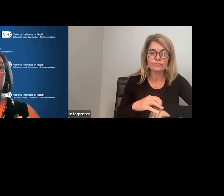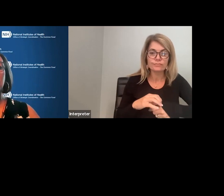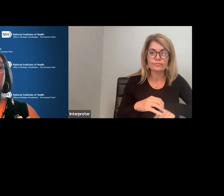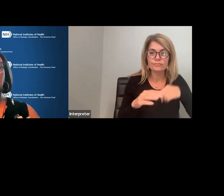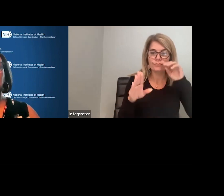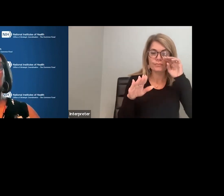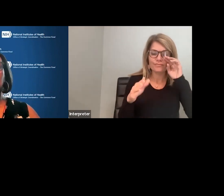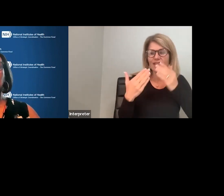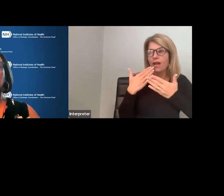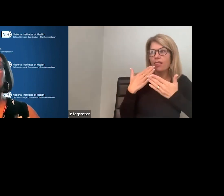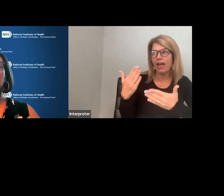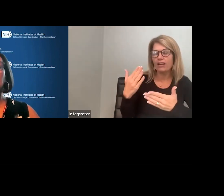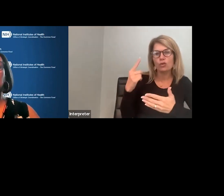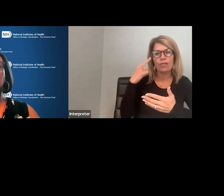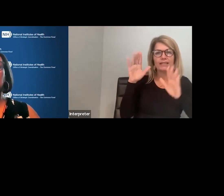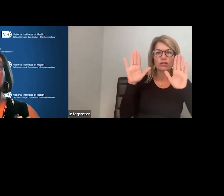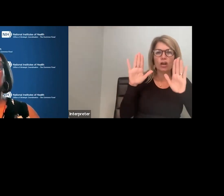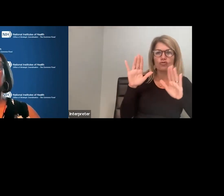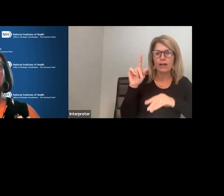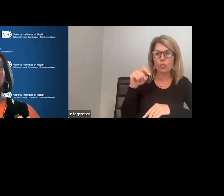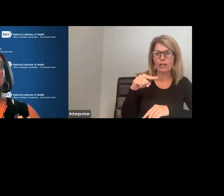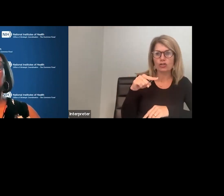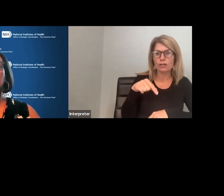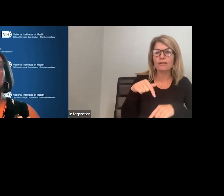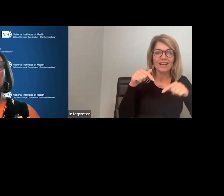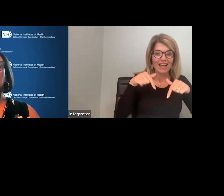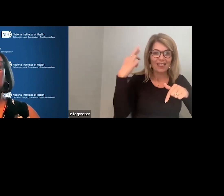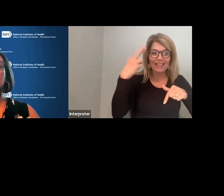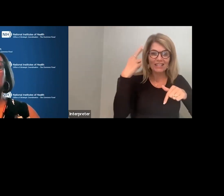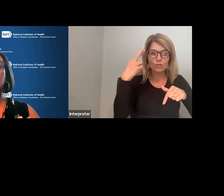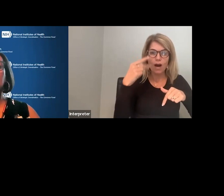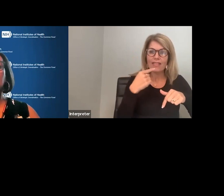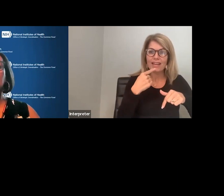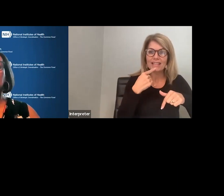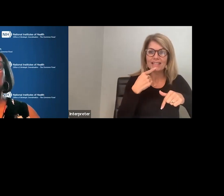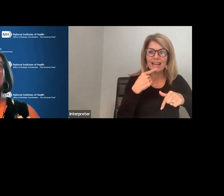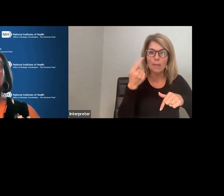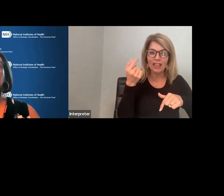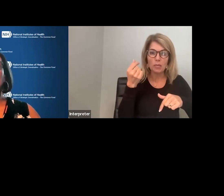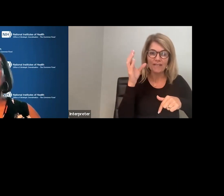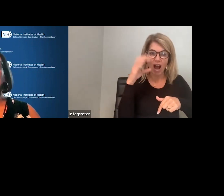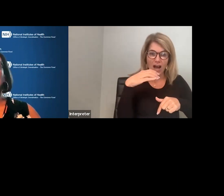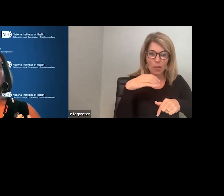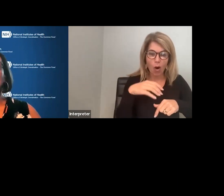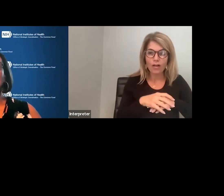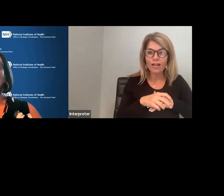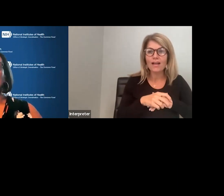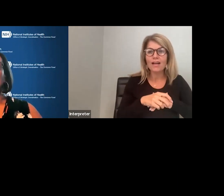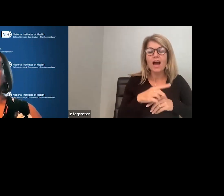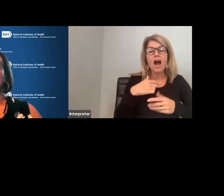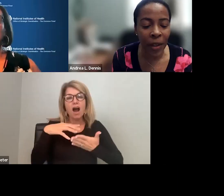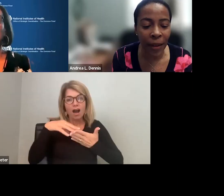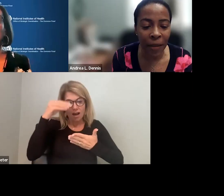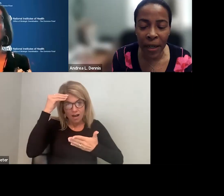Thanks. I think that's a great question. And this is why I mentioned that I'm a bit of the oddball. And so I am